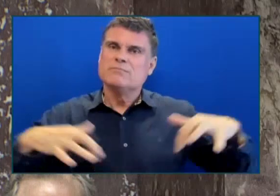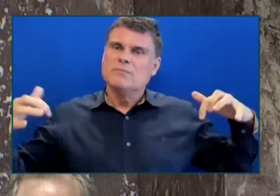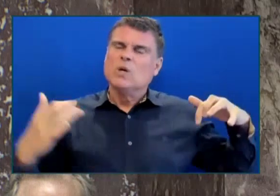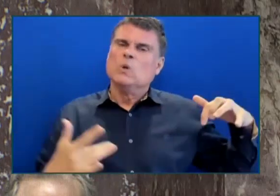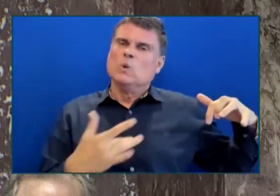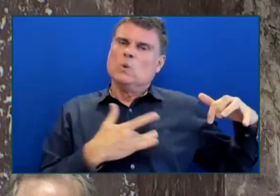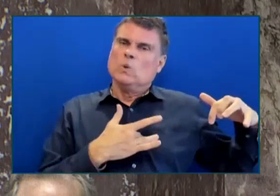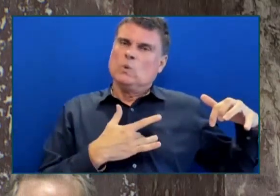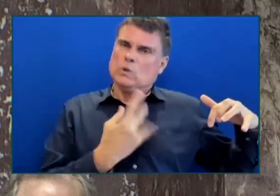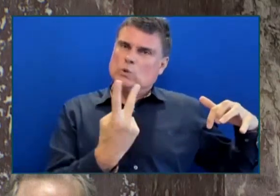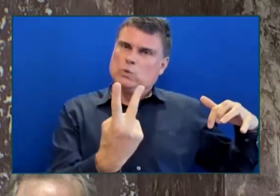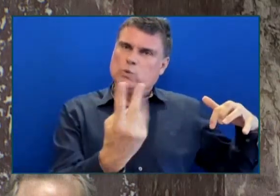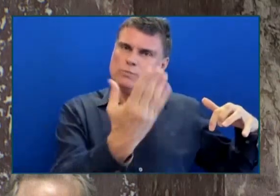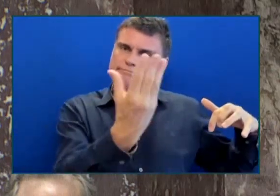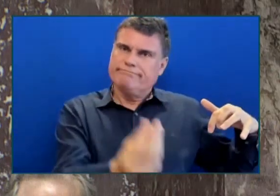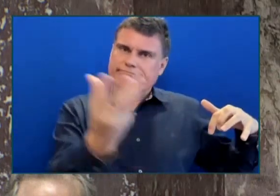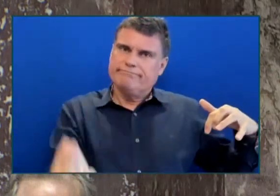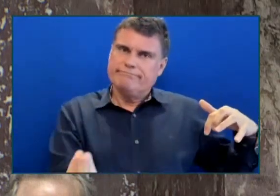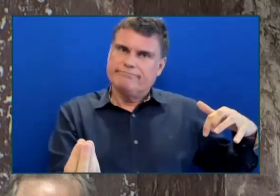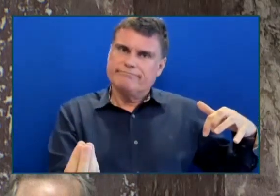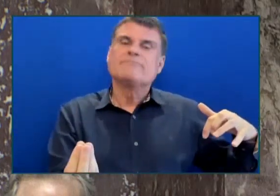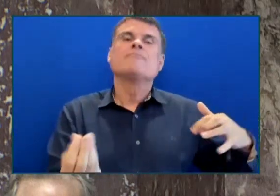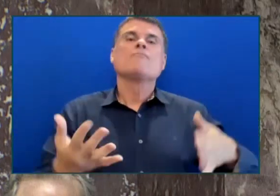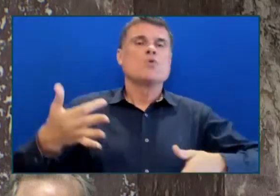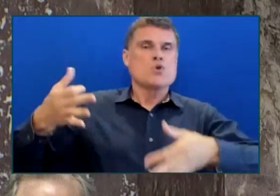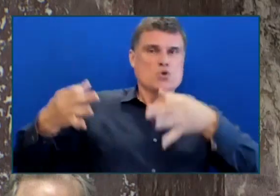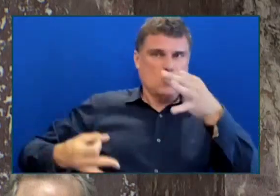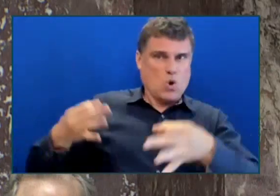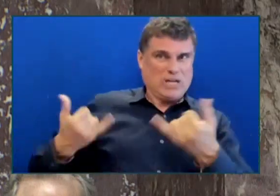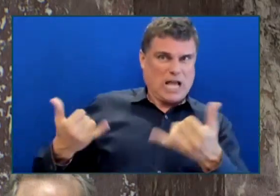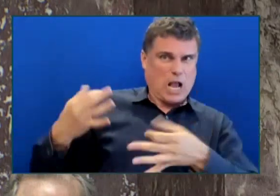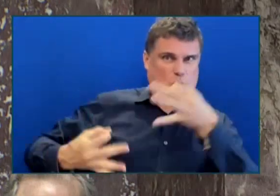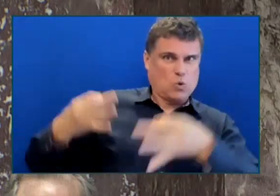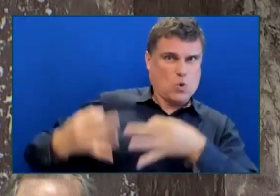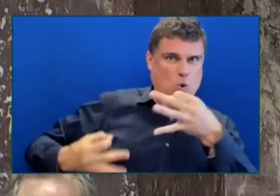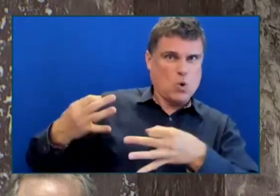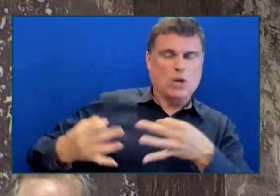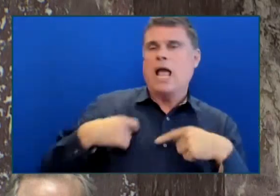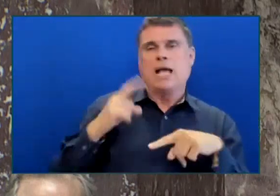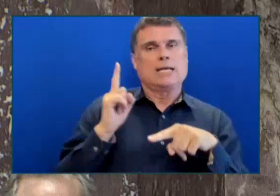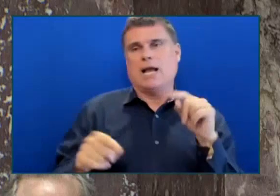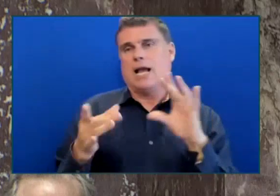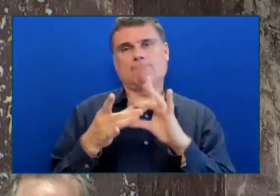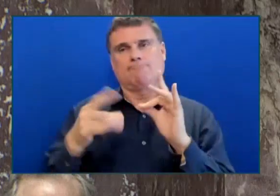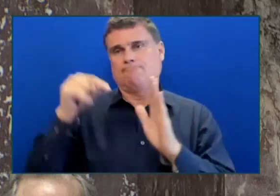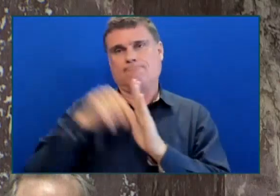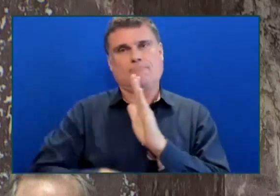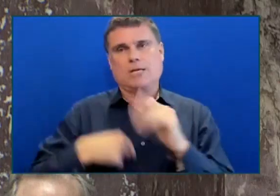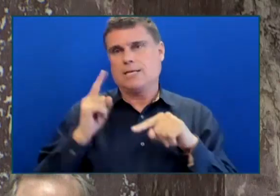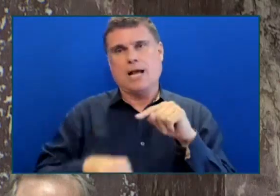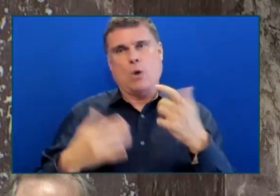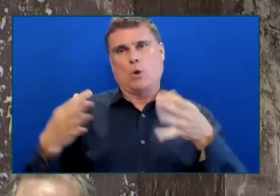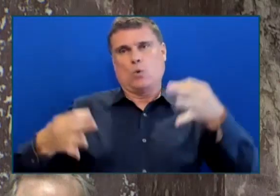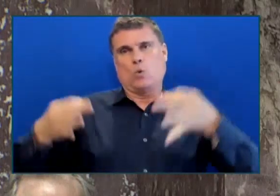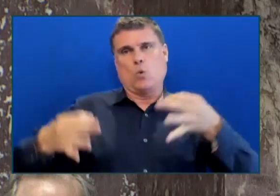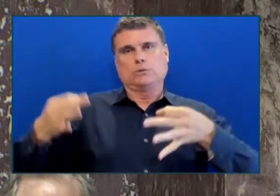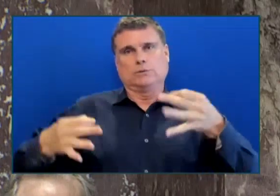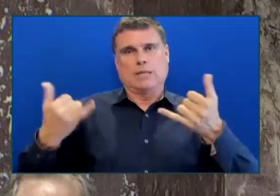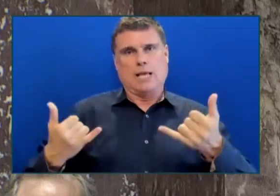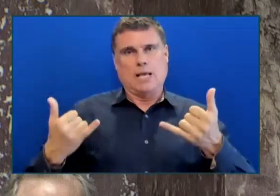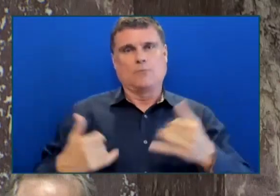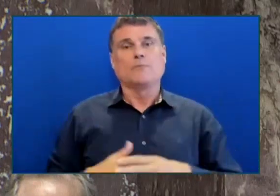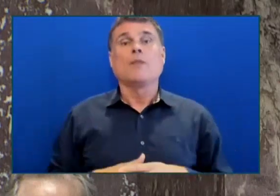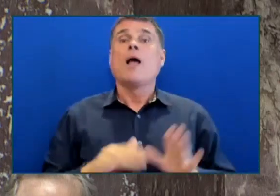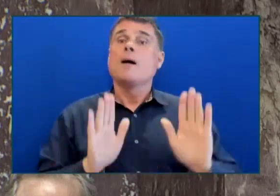any more on that matter. But I will say, Honourable Speaker, that it's important for the record to note that